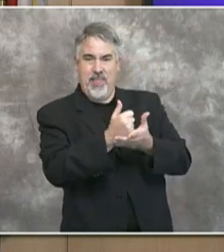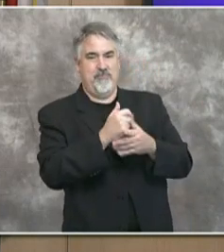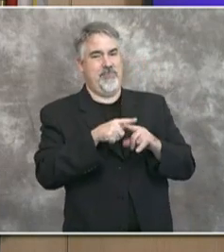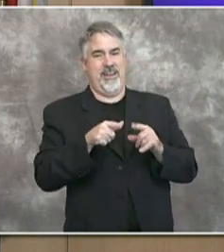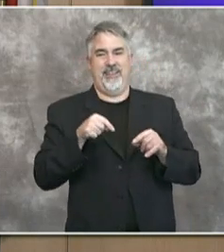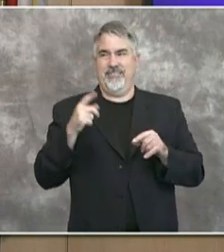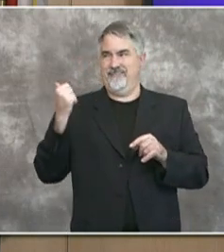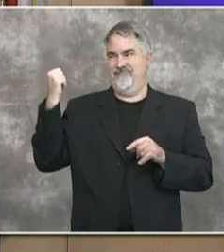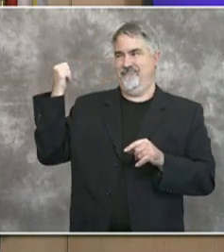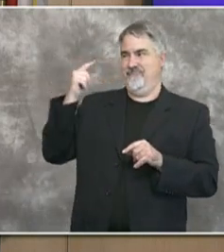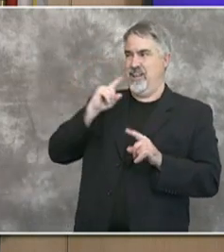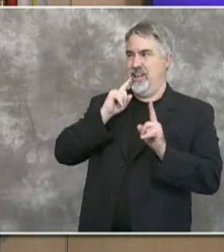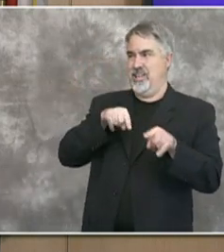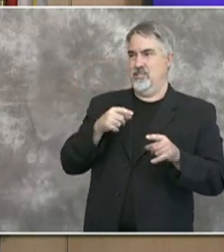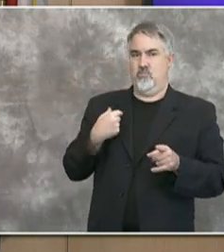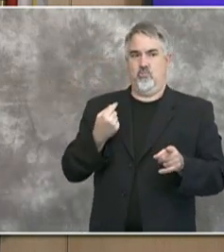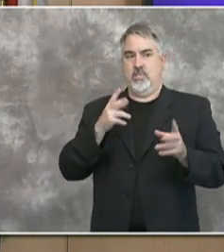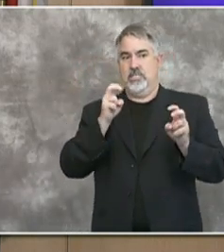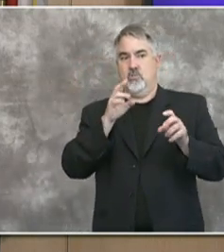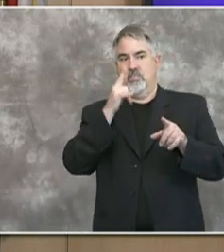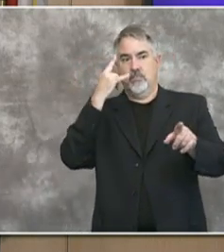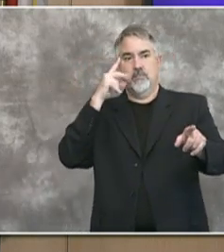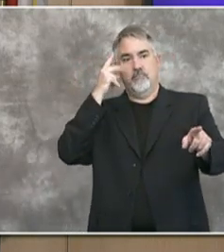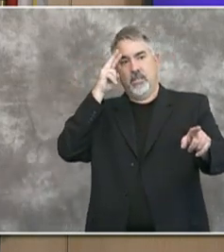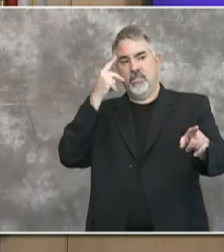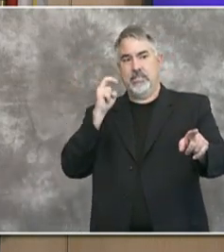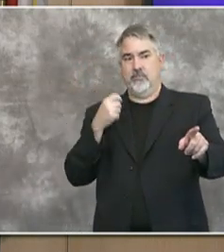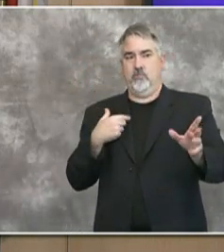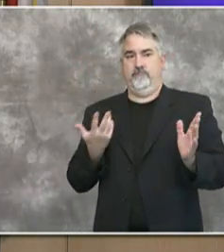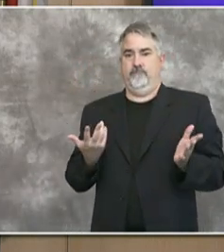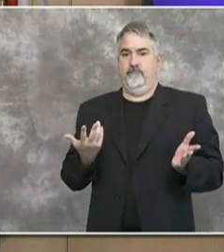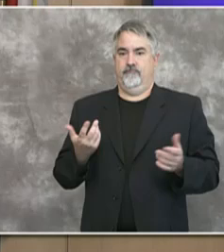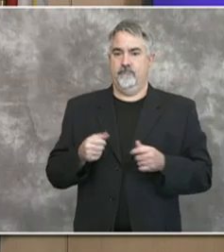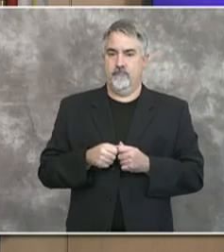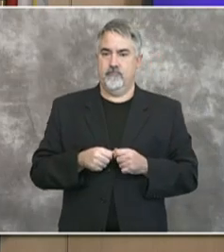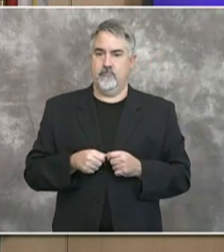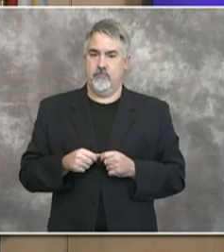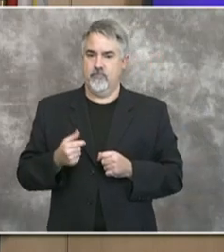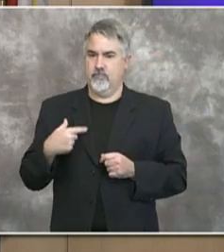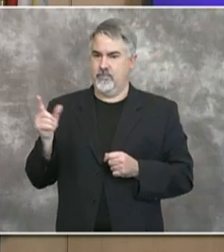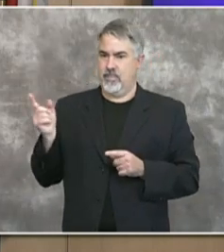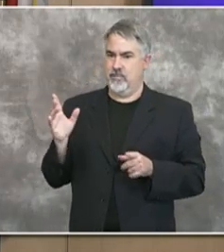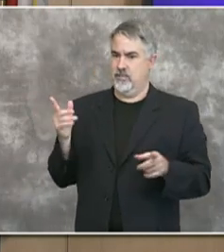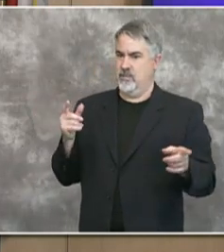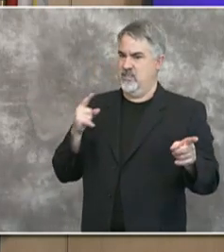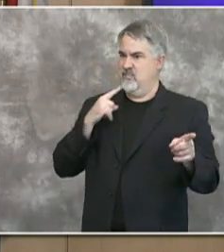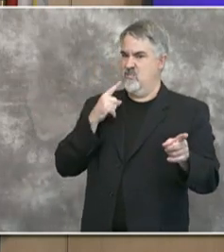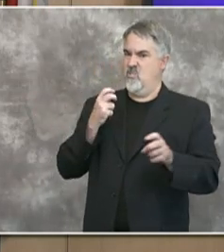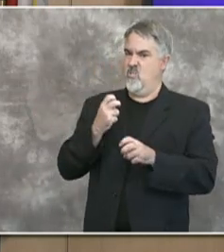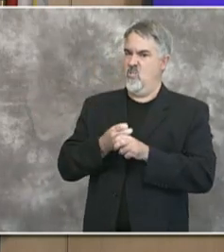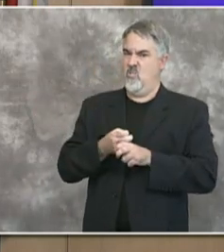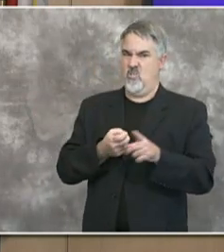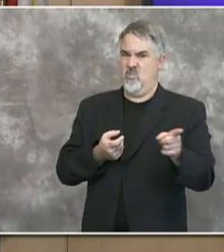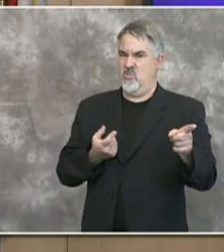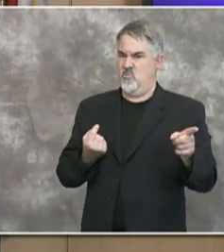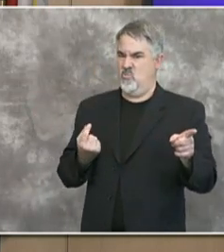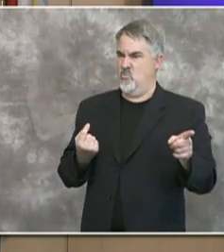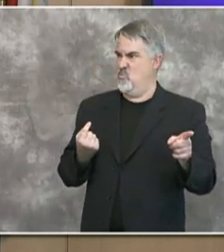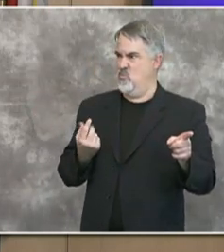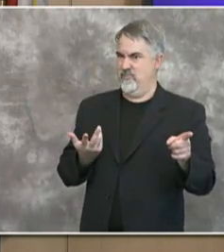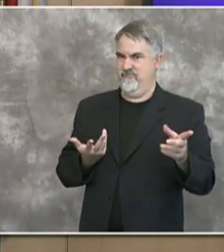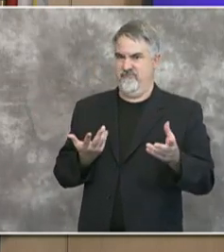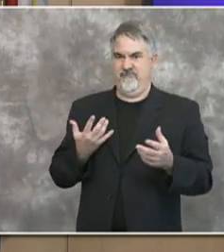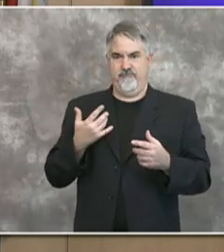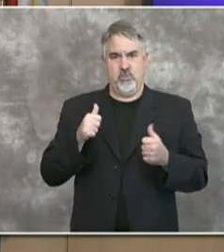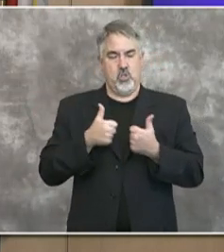I would just say we made the request with an understanding that it would be a very difficult one to probably fulfill at this time, but to consider any option